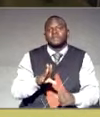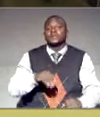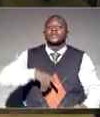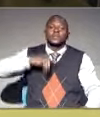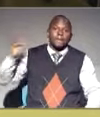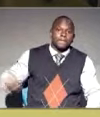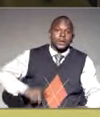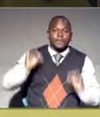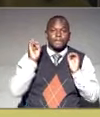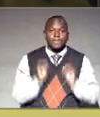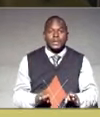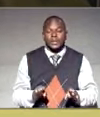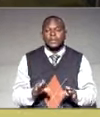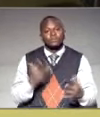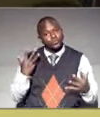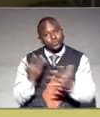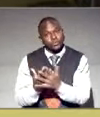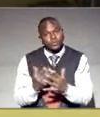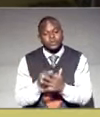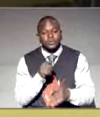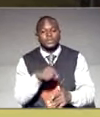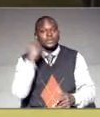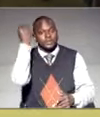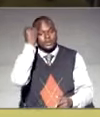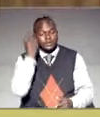satisfied with the sentence of this court.